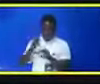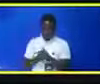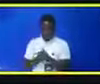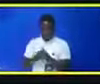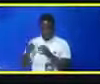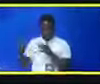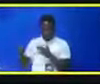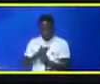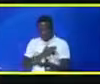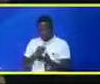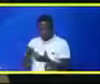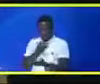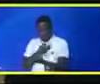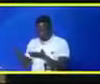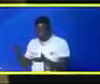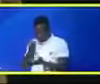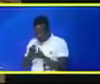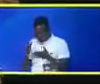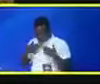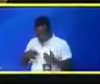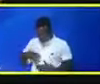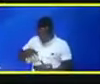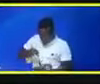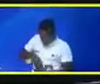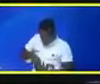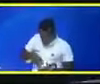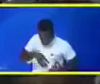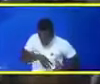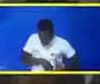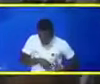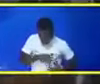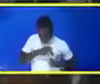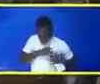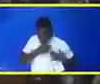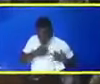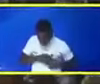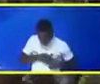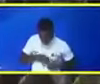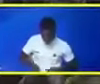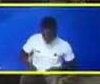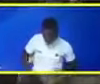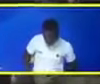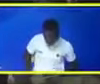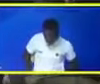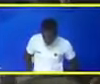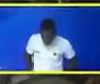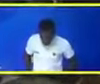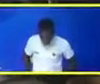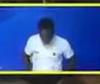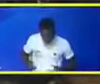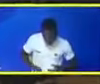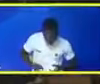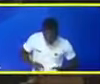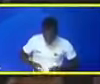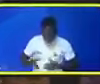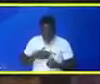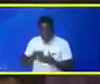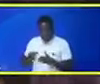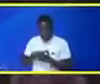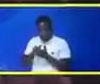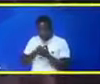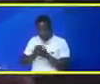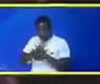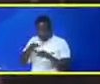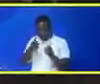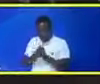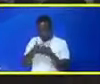Any failed organs in your body, your heart, your kidney, your liver, in the name of Jesus, be